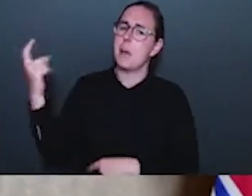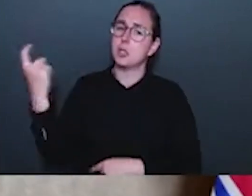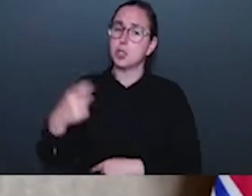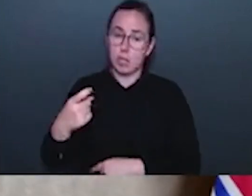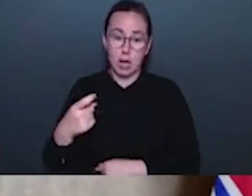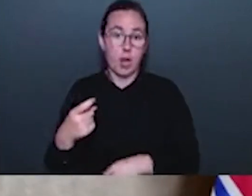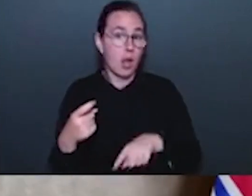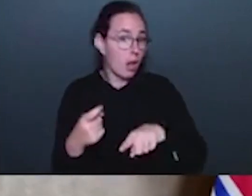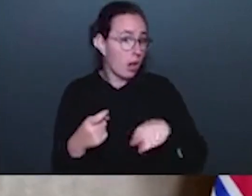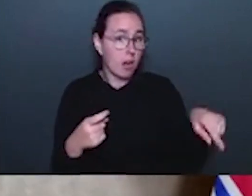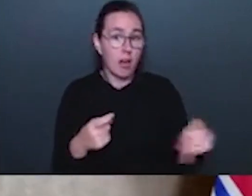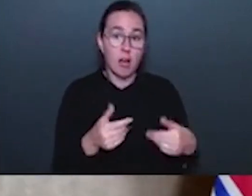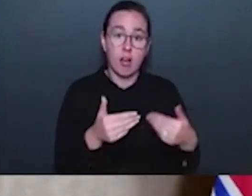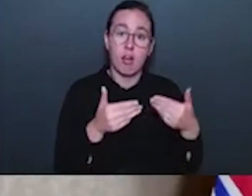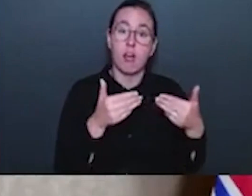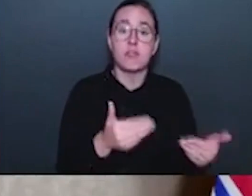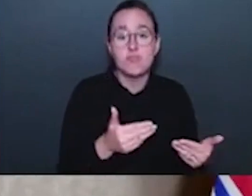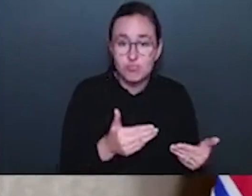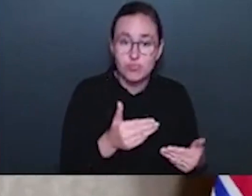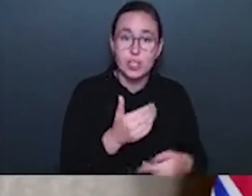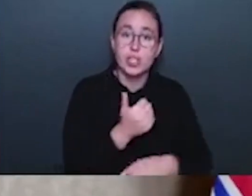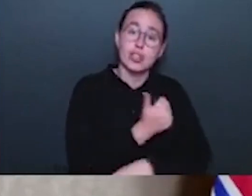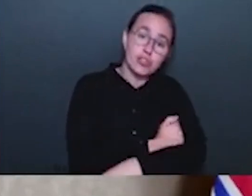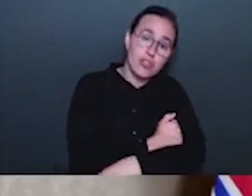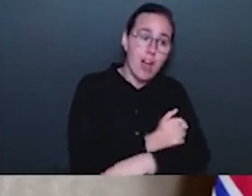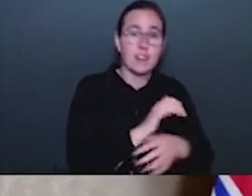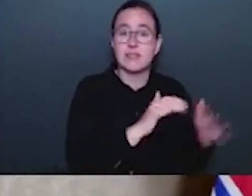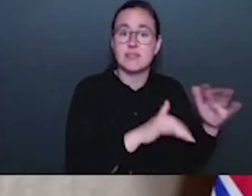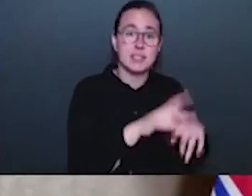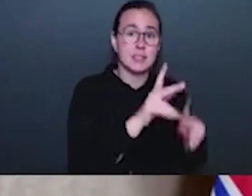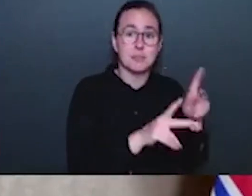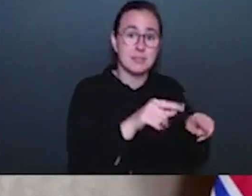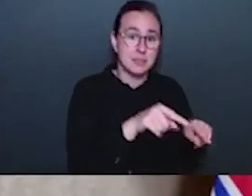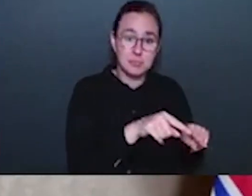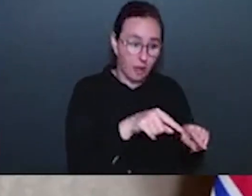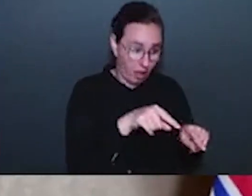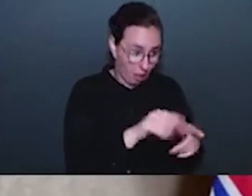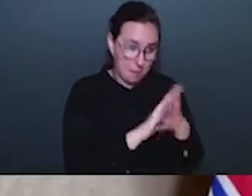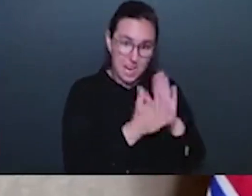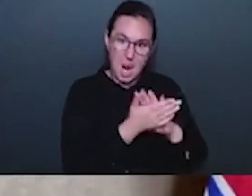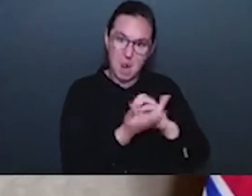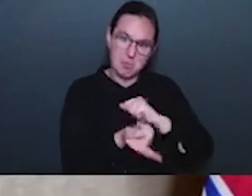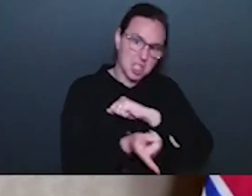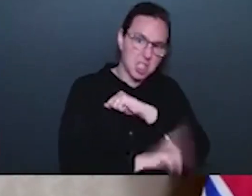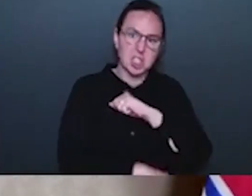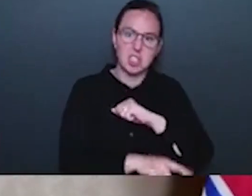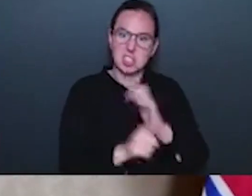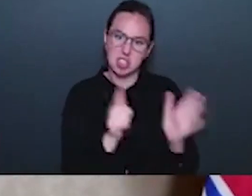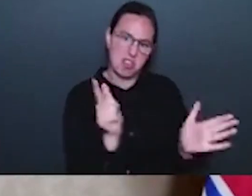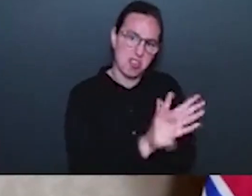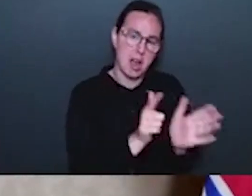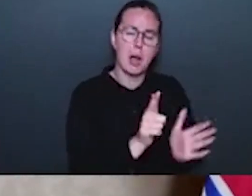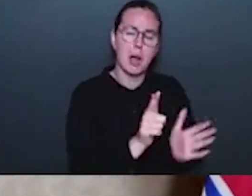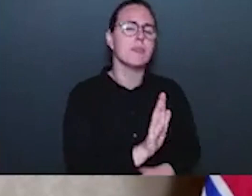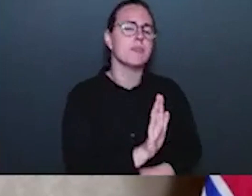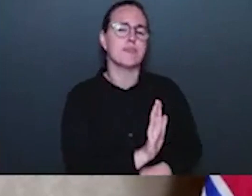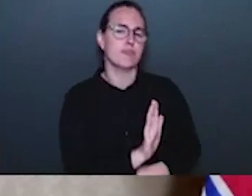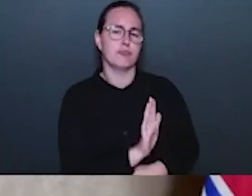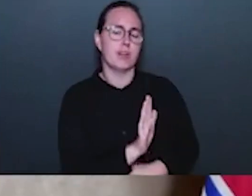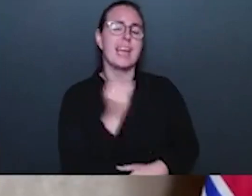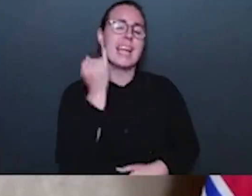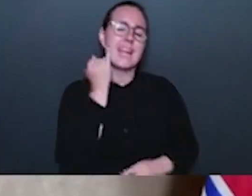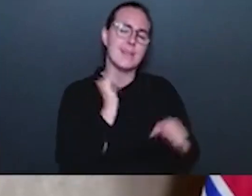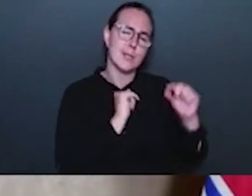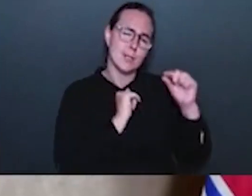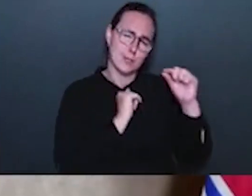drugs for personal use will not face criminal charges, fines, or have their drugs